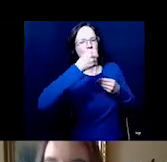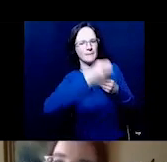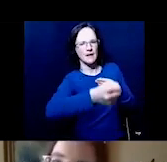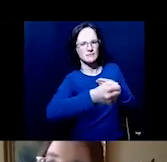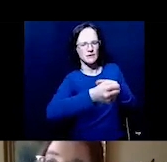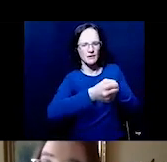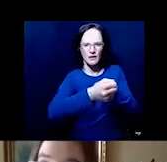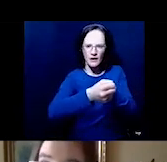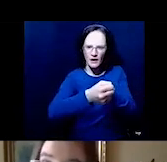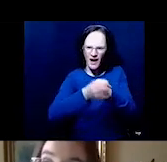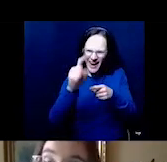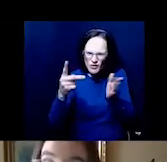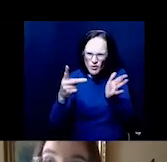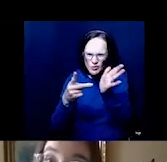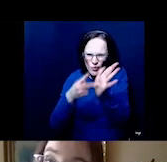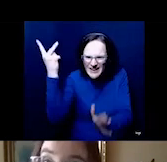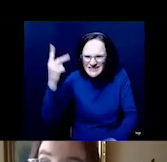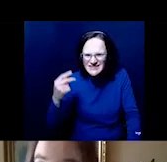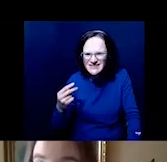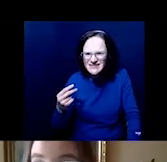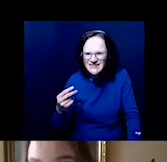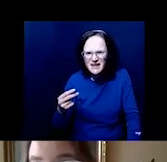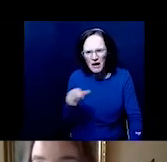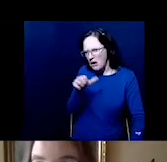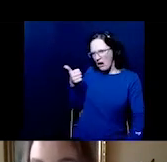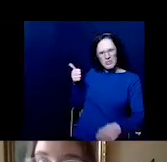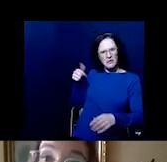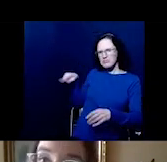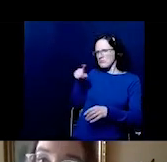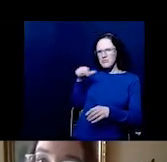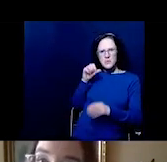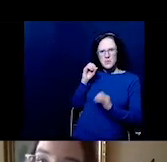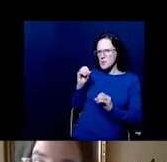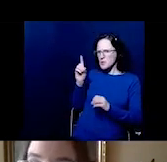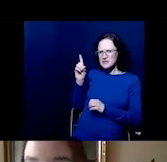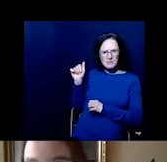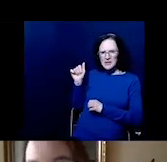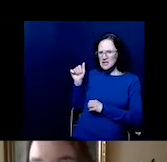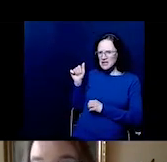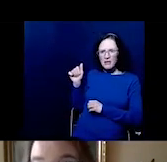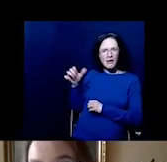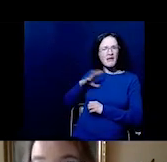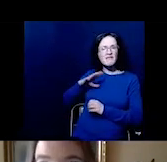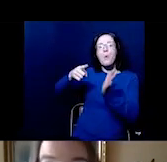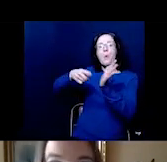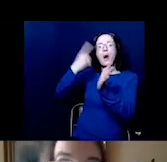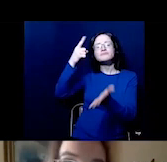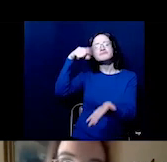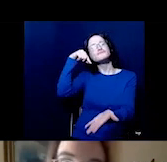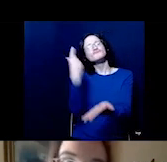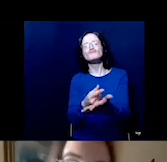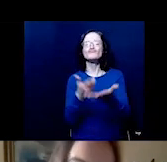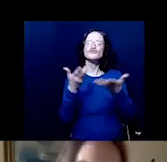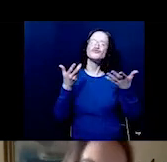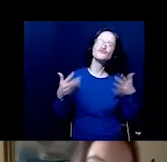don't necessarily have to face, doing a field placement 2 times and having to fight for your right to have like your diploma at the end, you